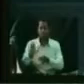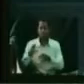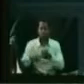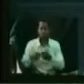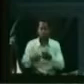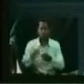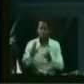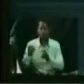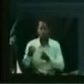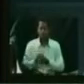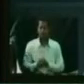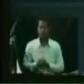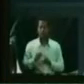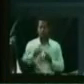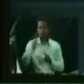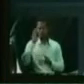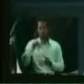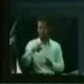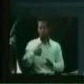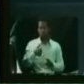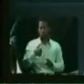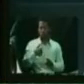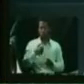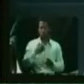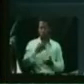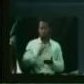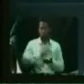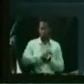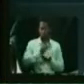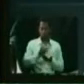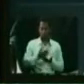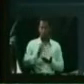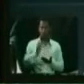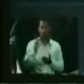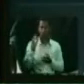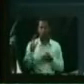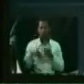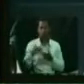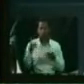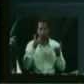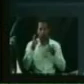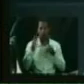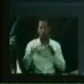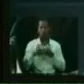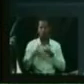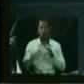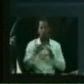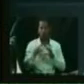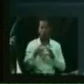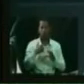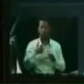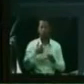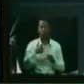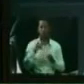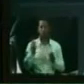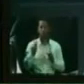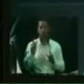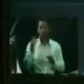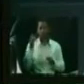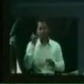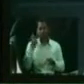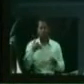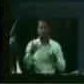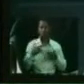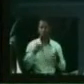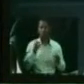And of all what we just went through with the budget, all the emails, all the phone calls I got, all the people that talked to me when they ran into me